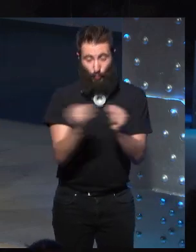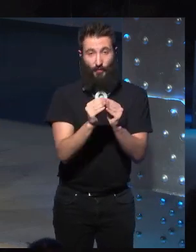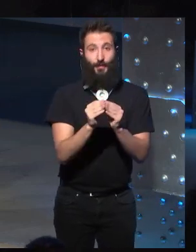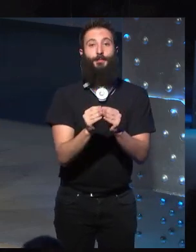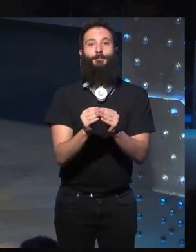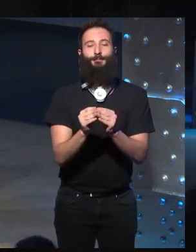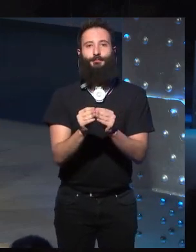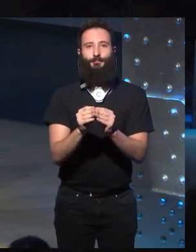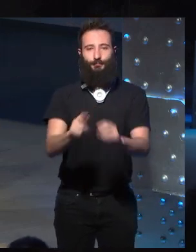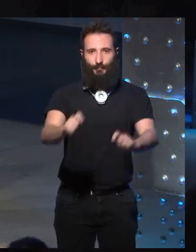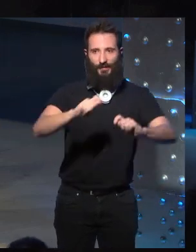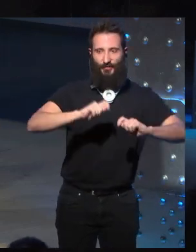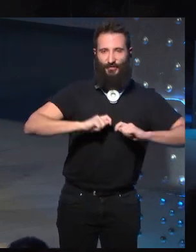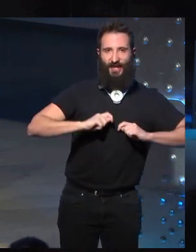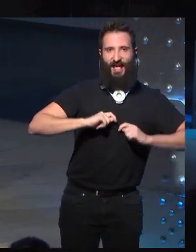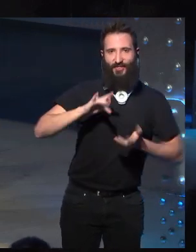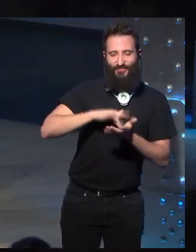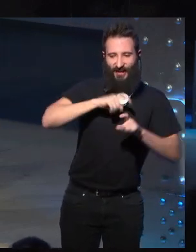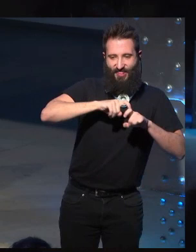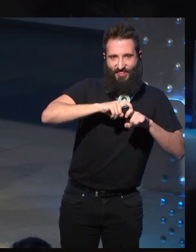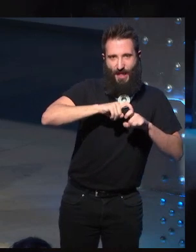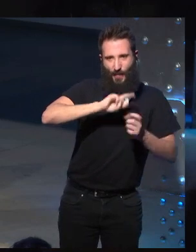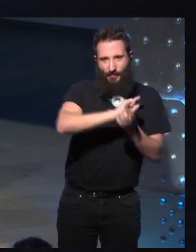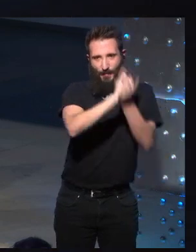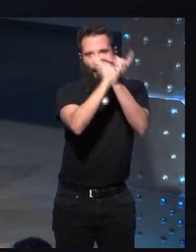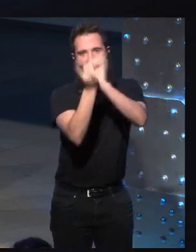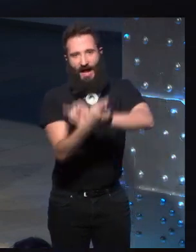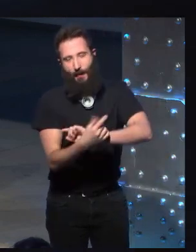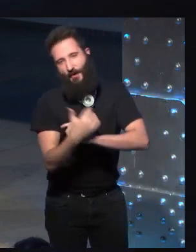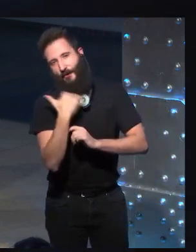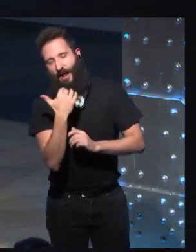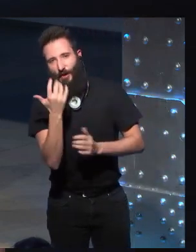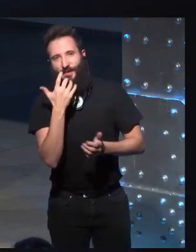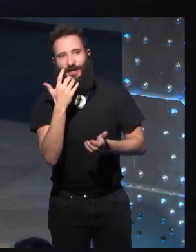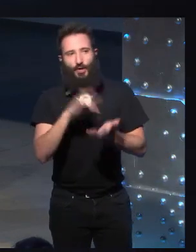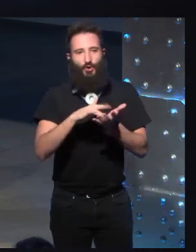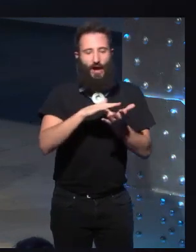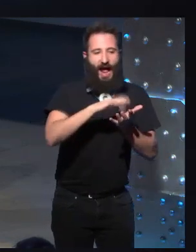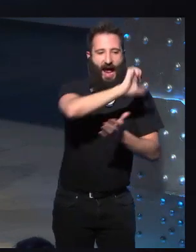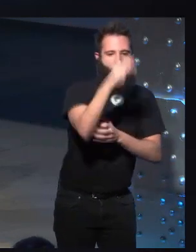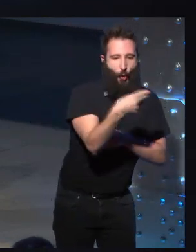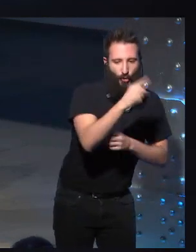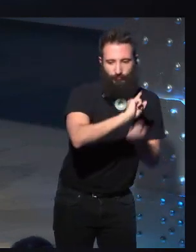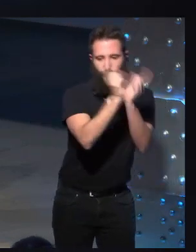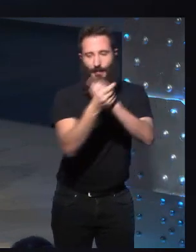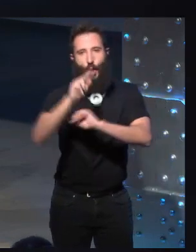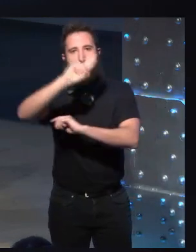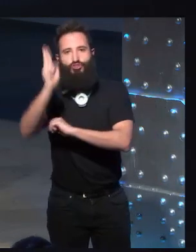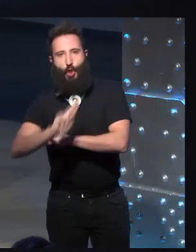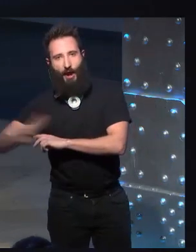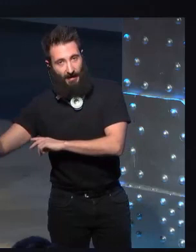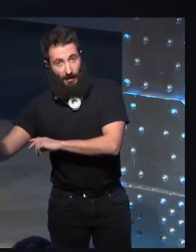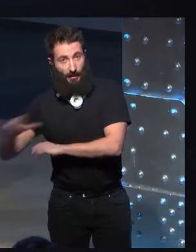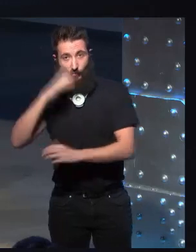an exchange rate, like if you went from euros to dollars, when you want to change energy into mass or mass